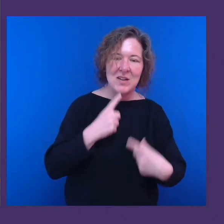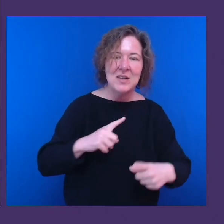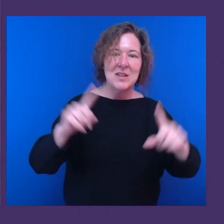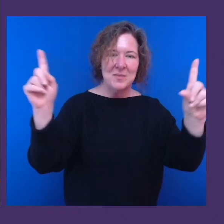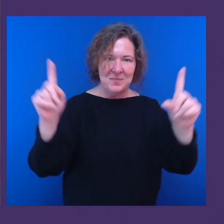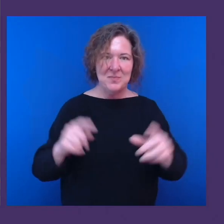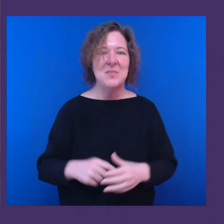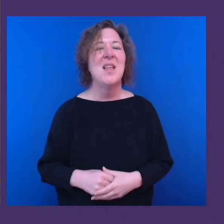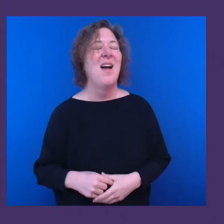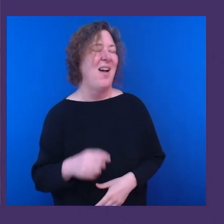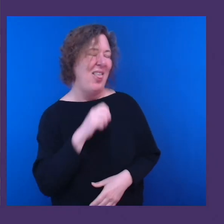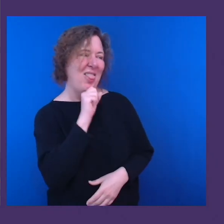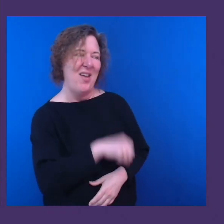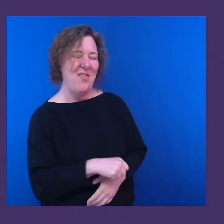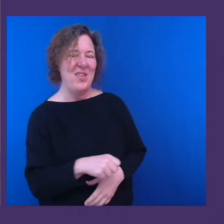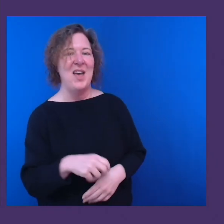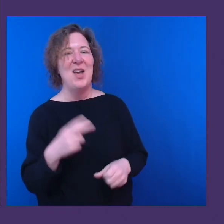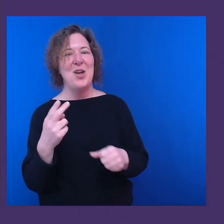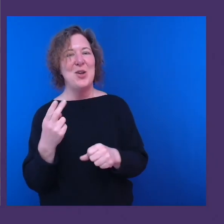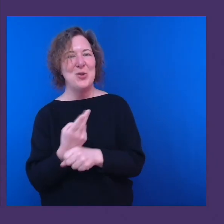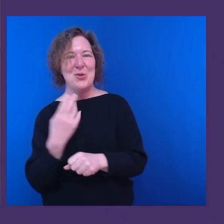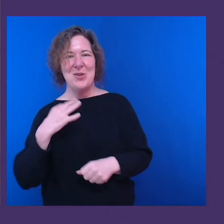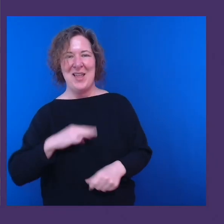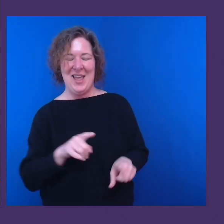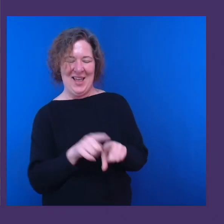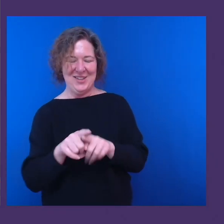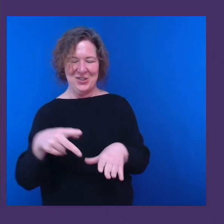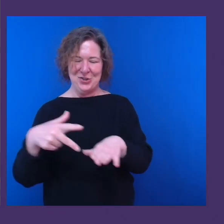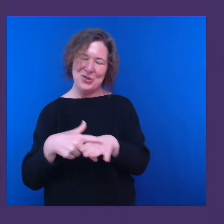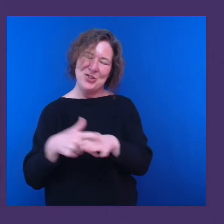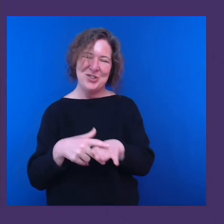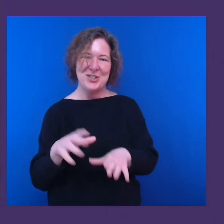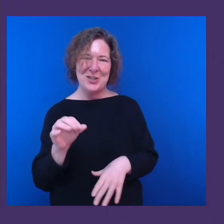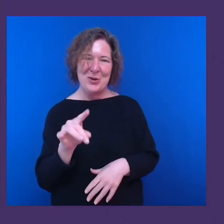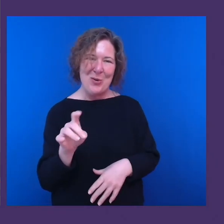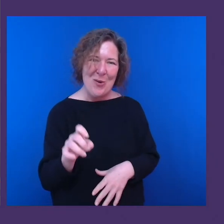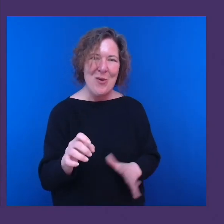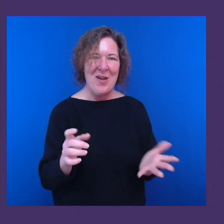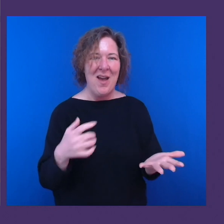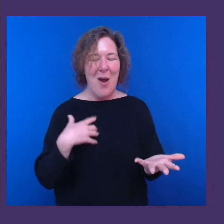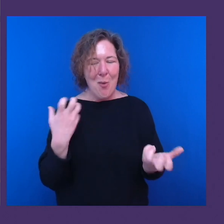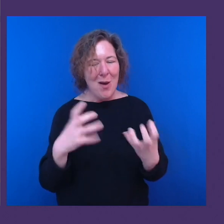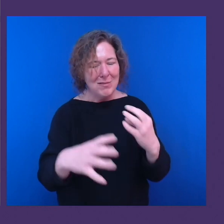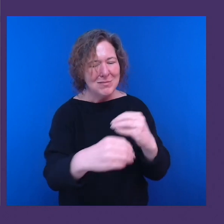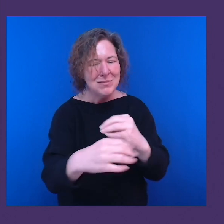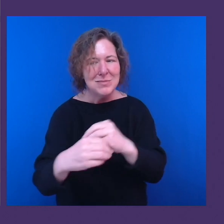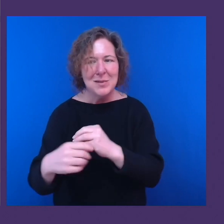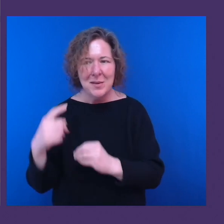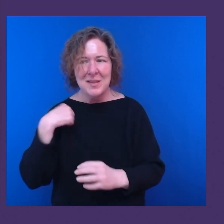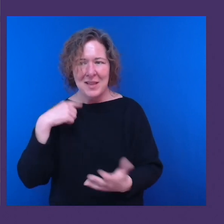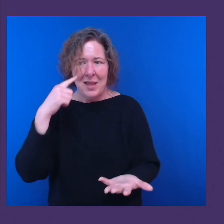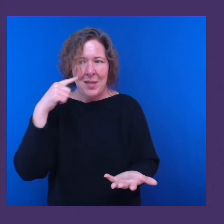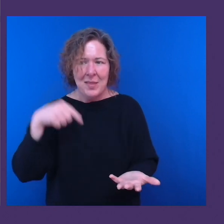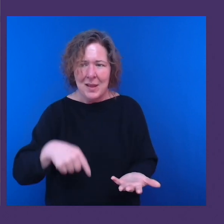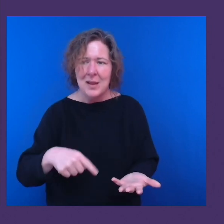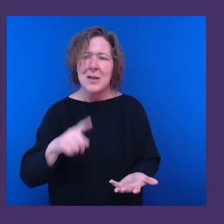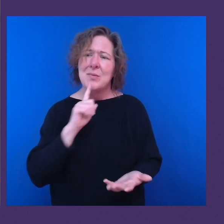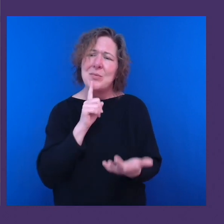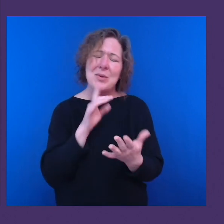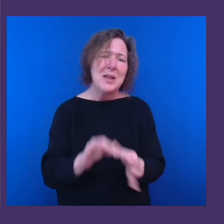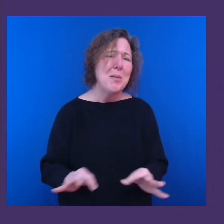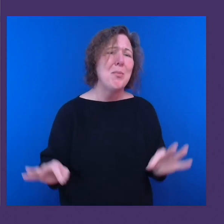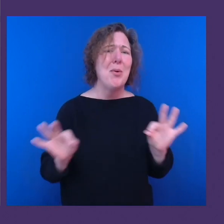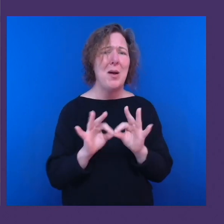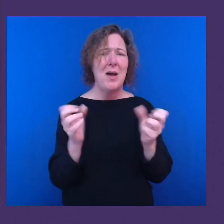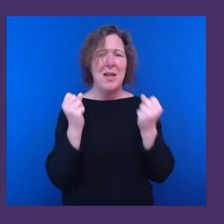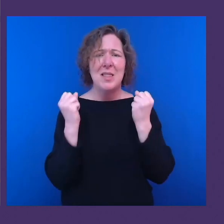code. I'd love everyone else to chime in on that because I think this is super important. A lot of people are